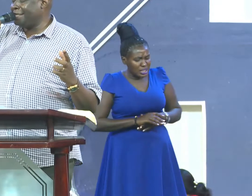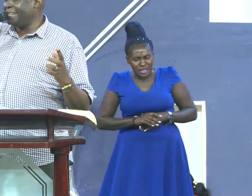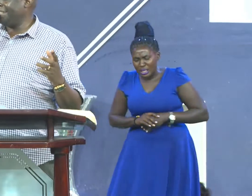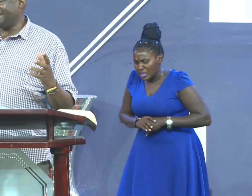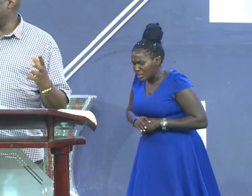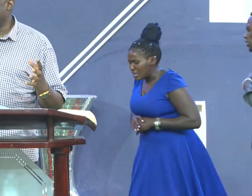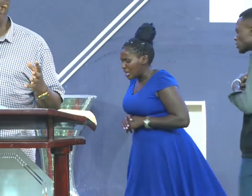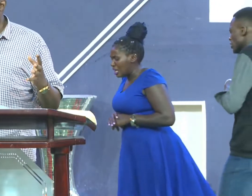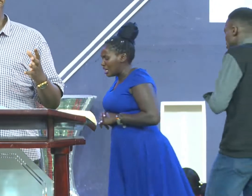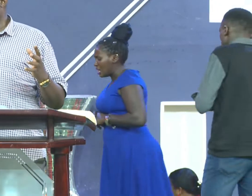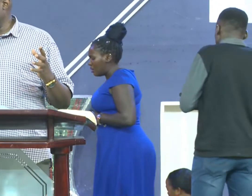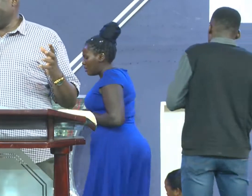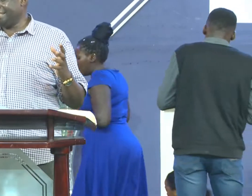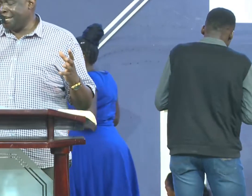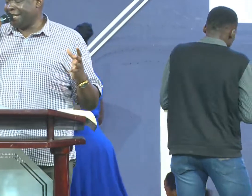otuteketeketi